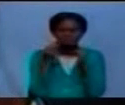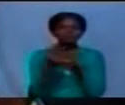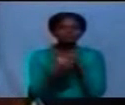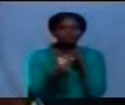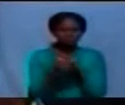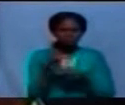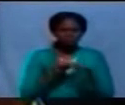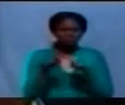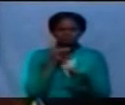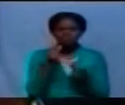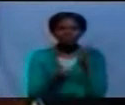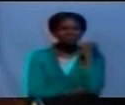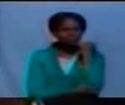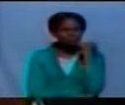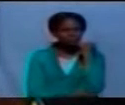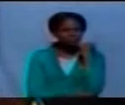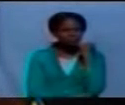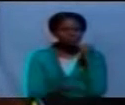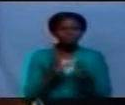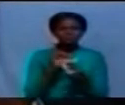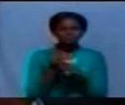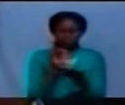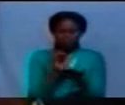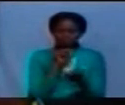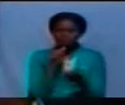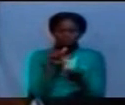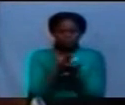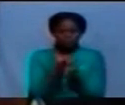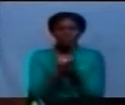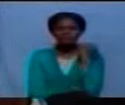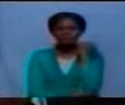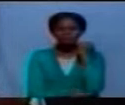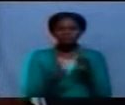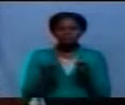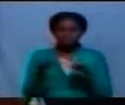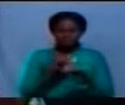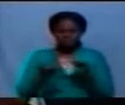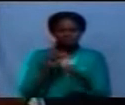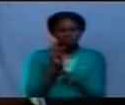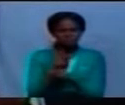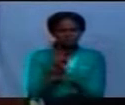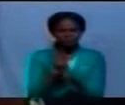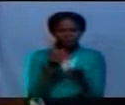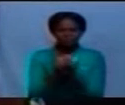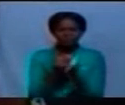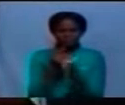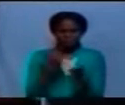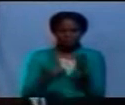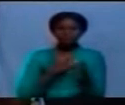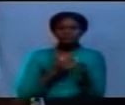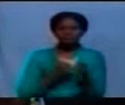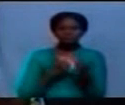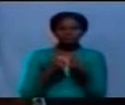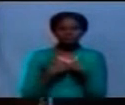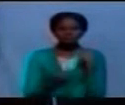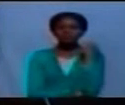rich. Saving is not about being poor. It is about putting aside the money that I earn. Whether I'm